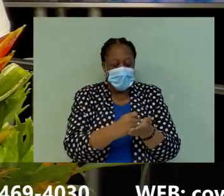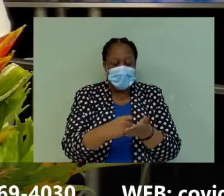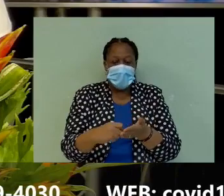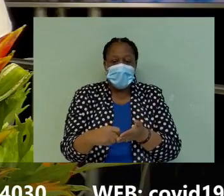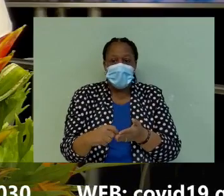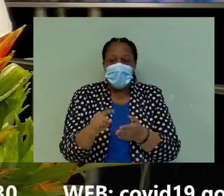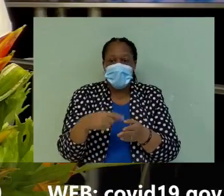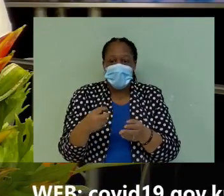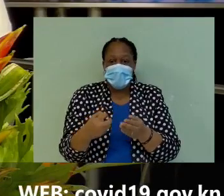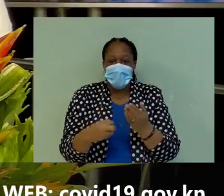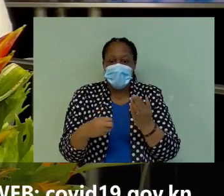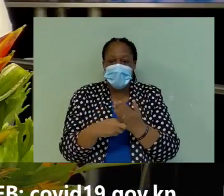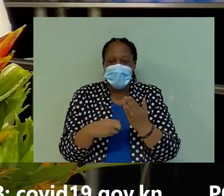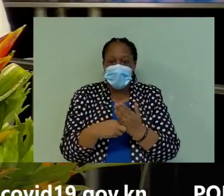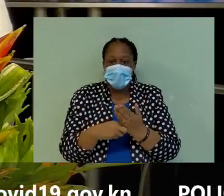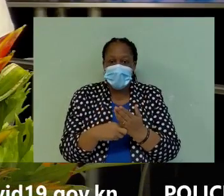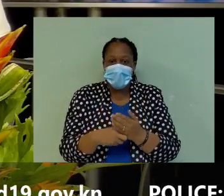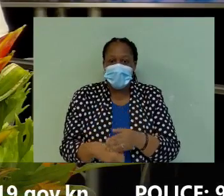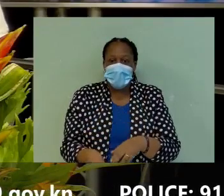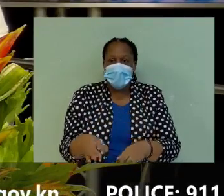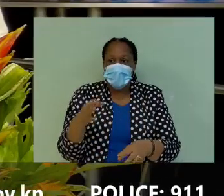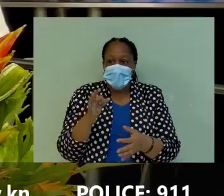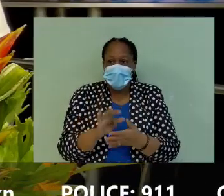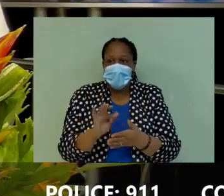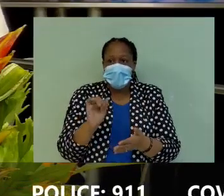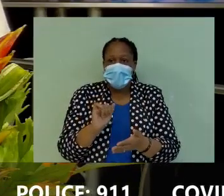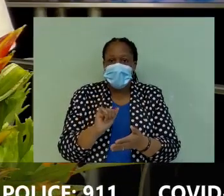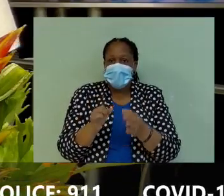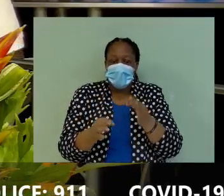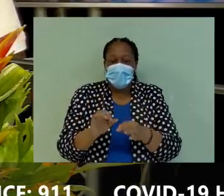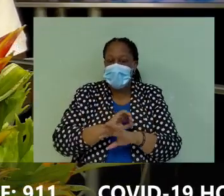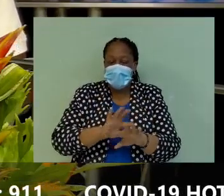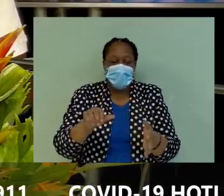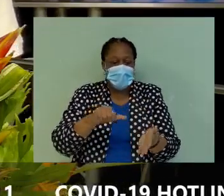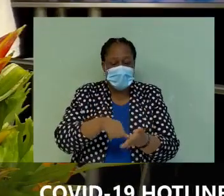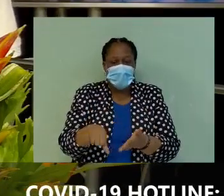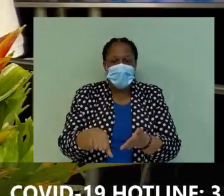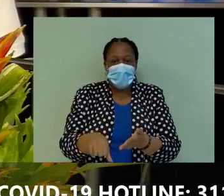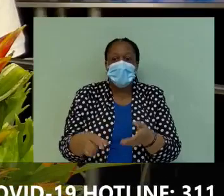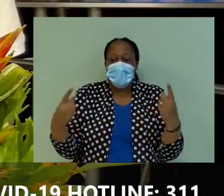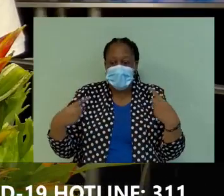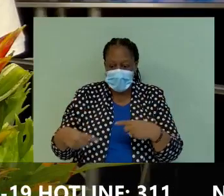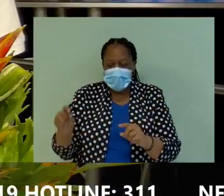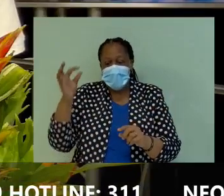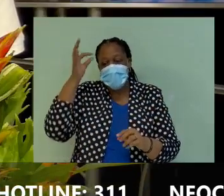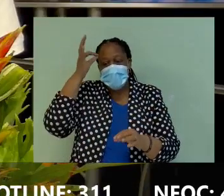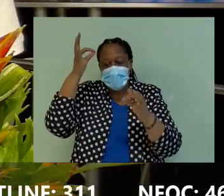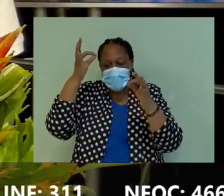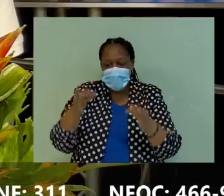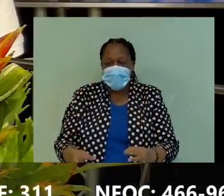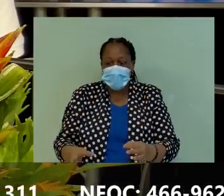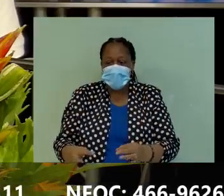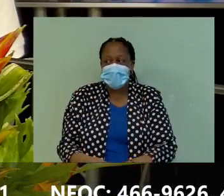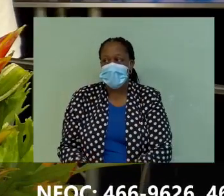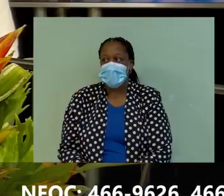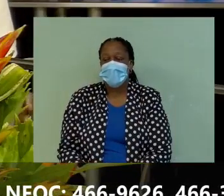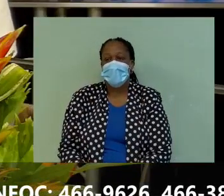and failure to pay the ticket, then we take it to court as well to be fined or